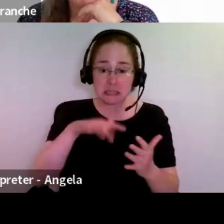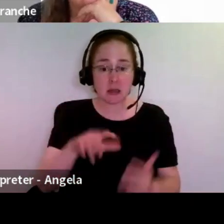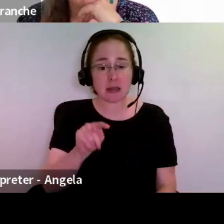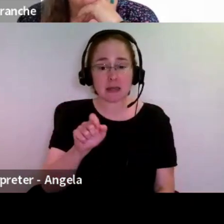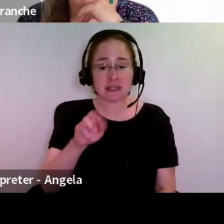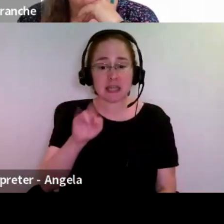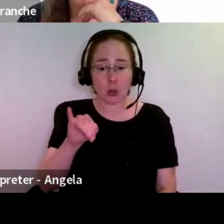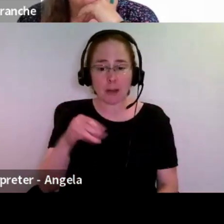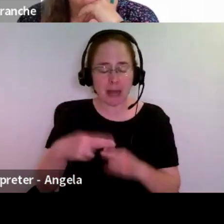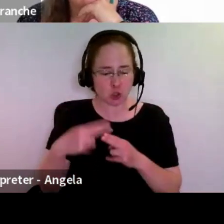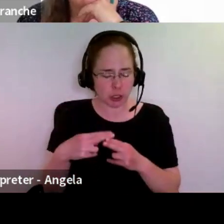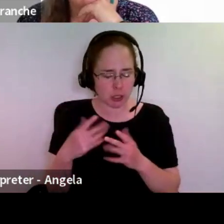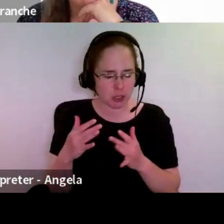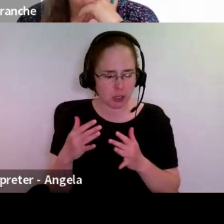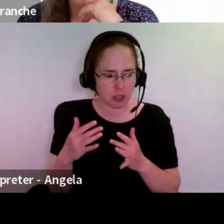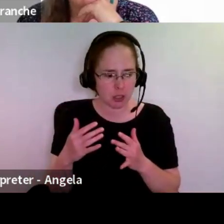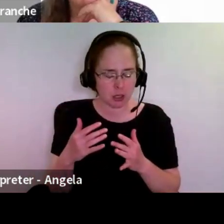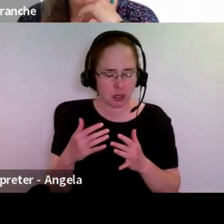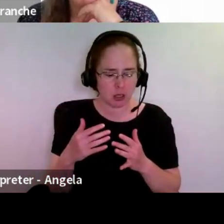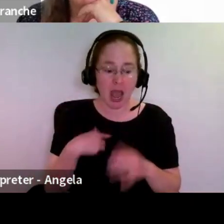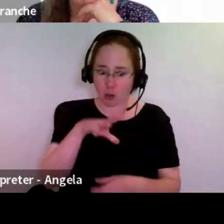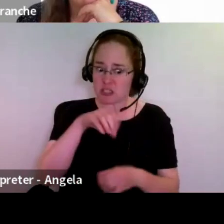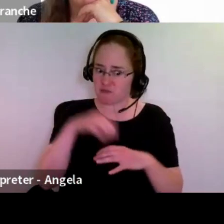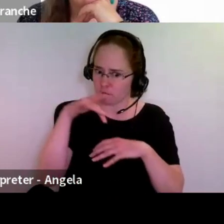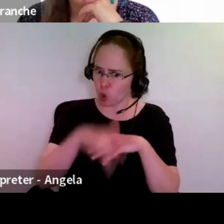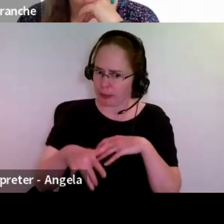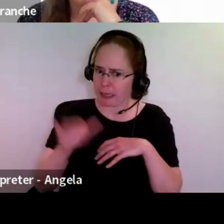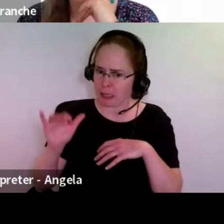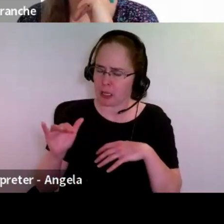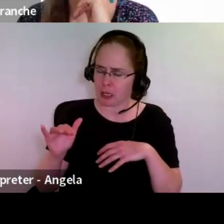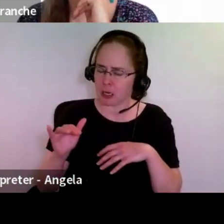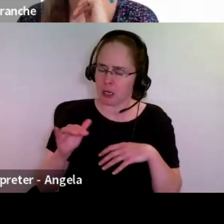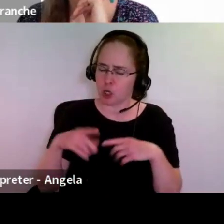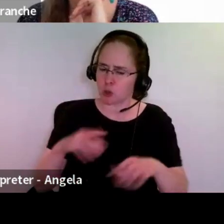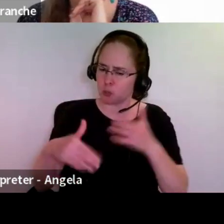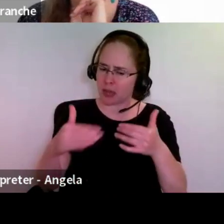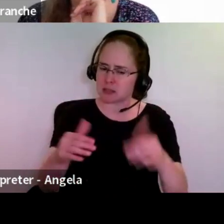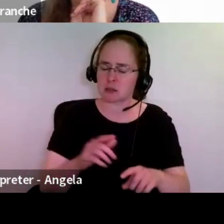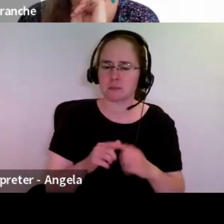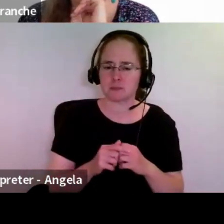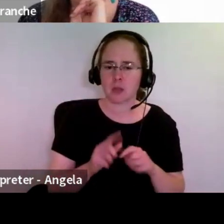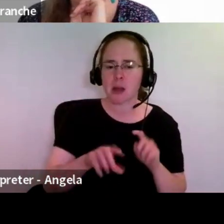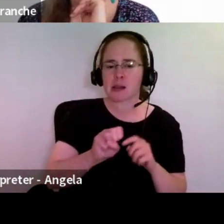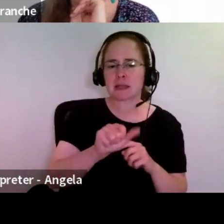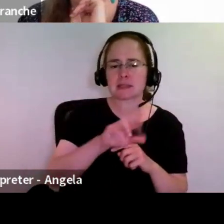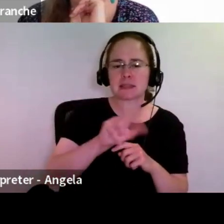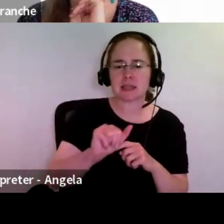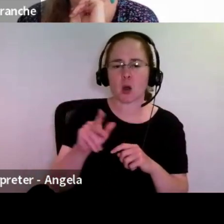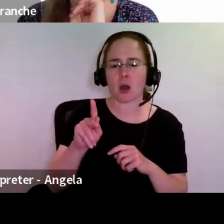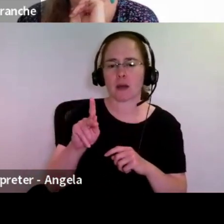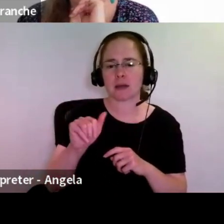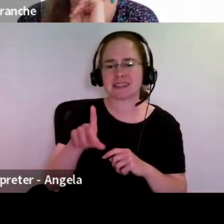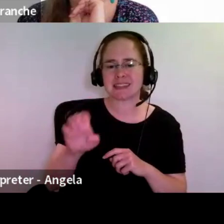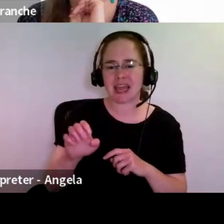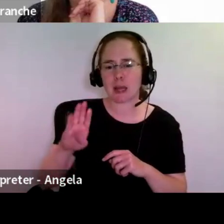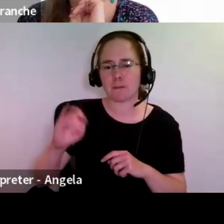talked about. I was involved early on with it, but Sarah Kate Bierman from University of Texas